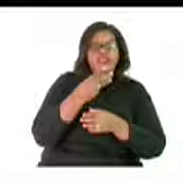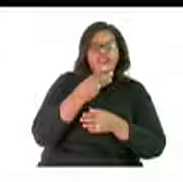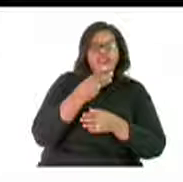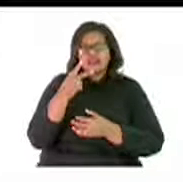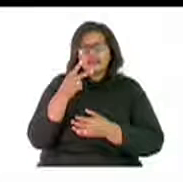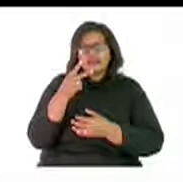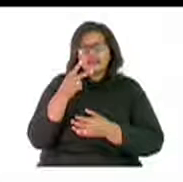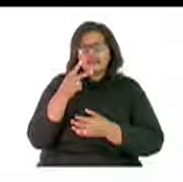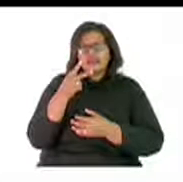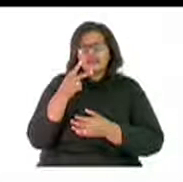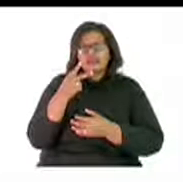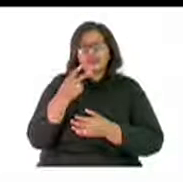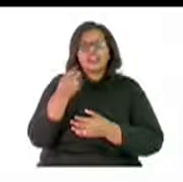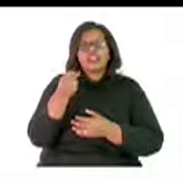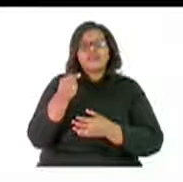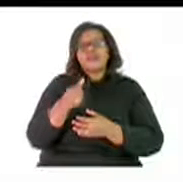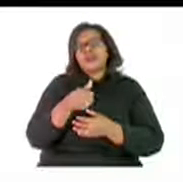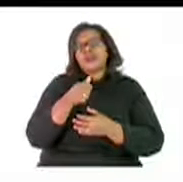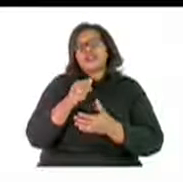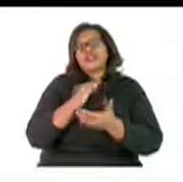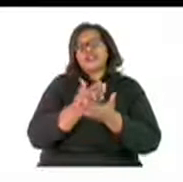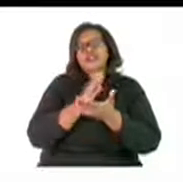for you.